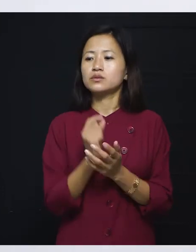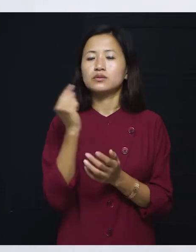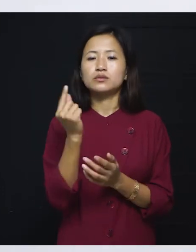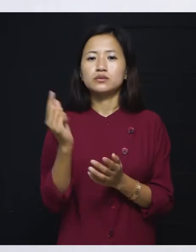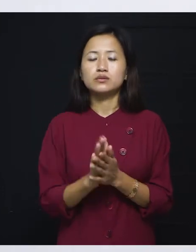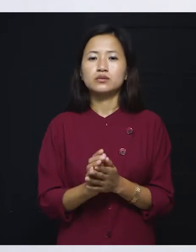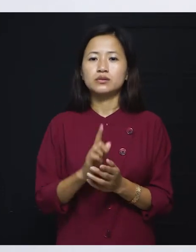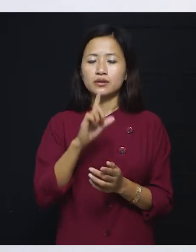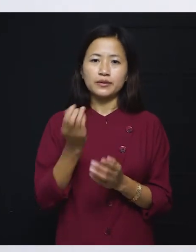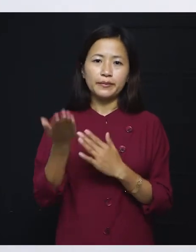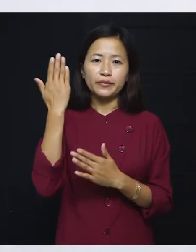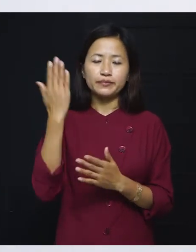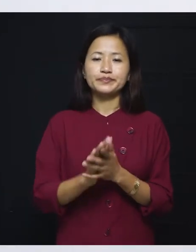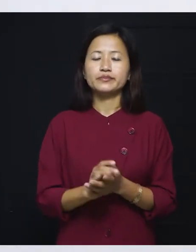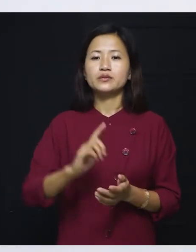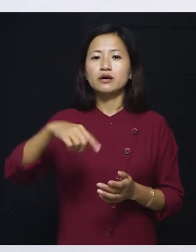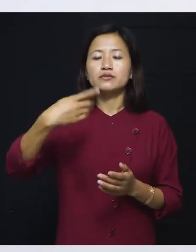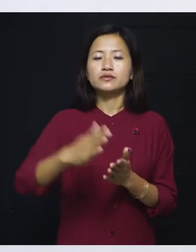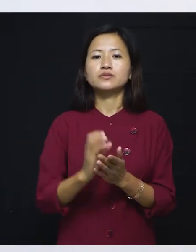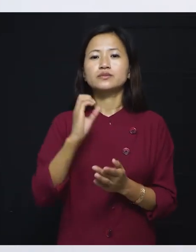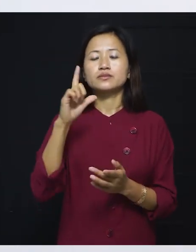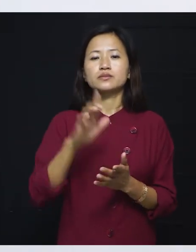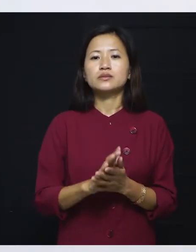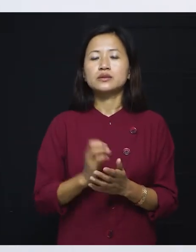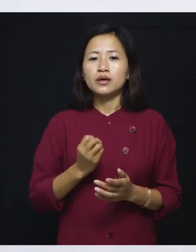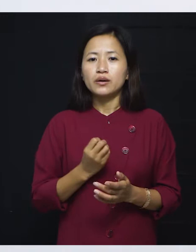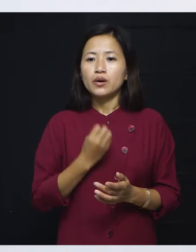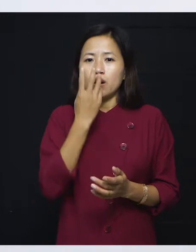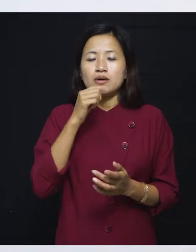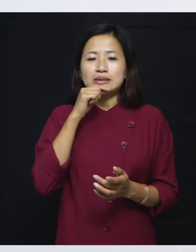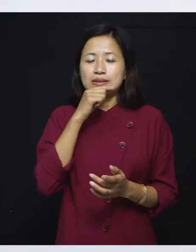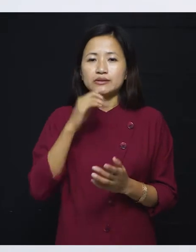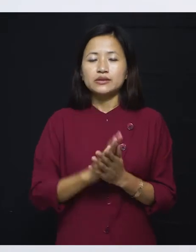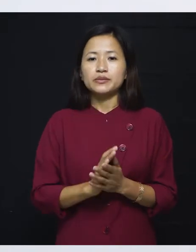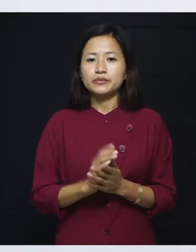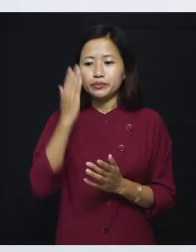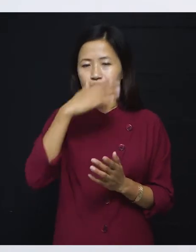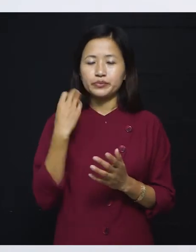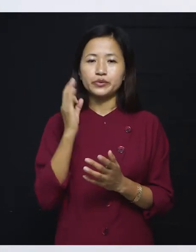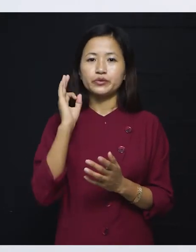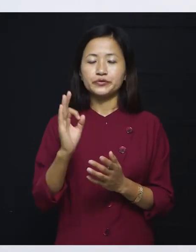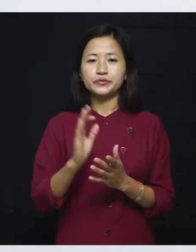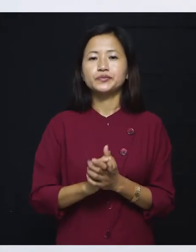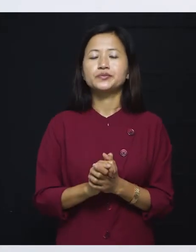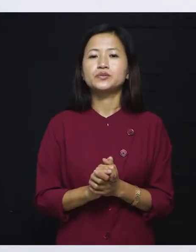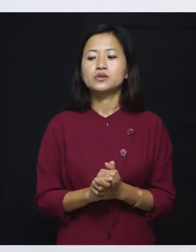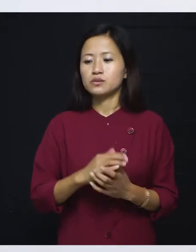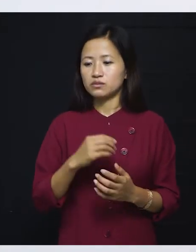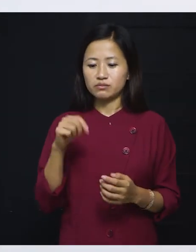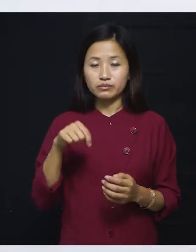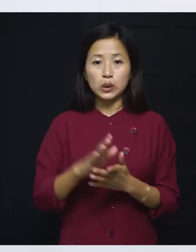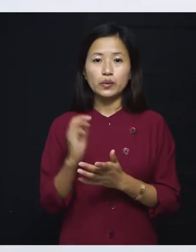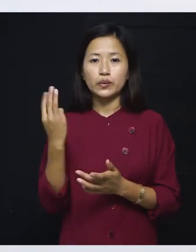in our later classes, okay? And so the rose is a beautiful flower is a sentence. Now we are going to